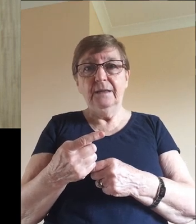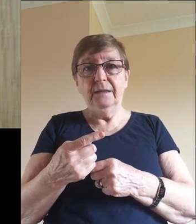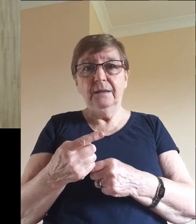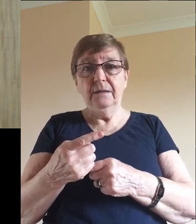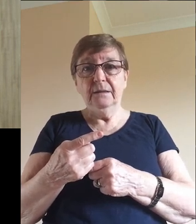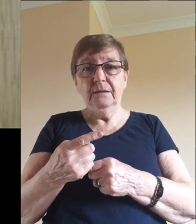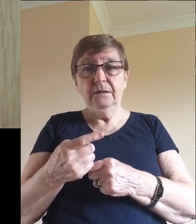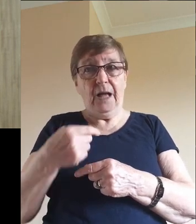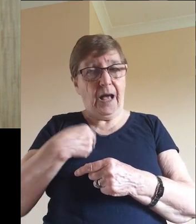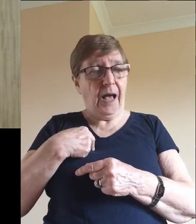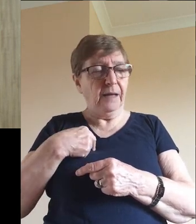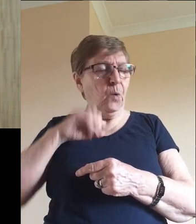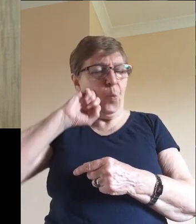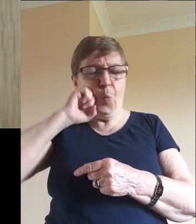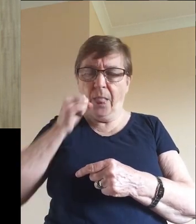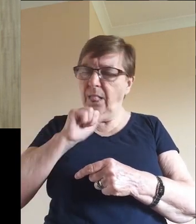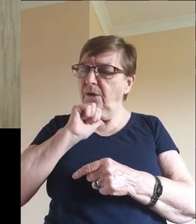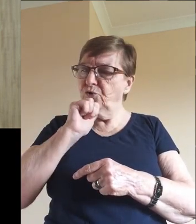neither will we?